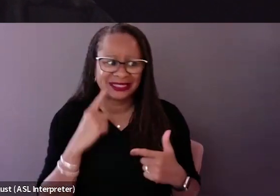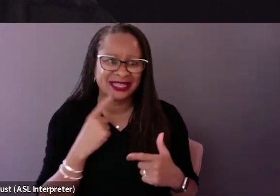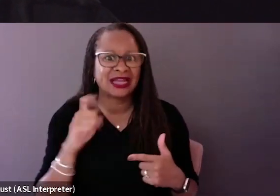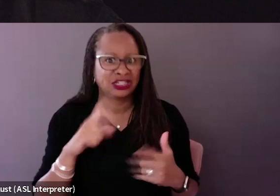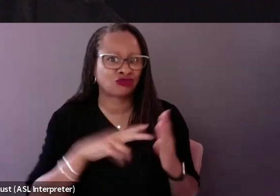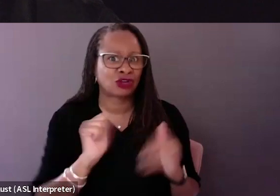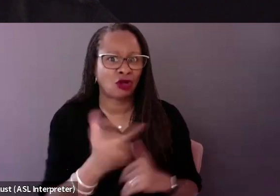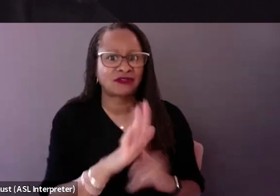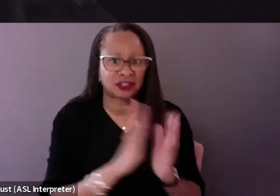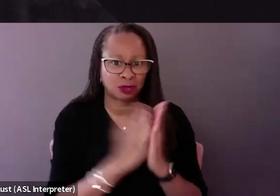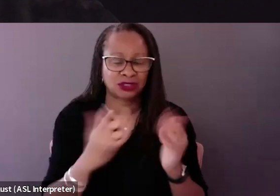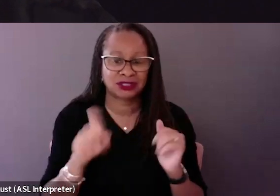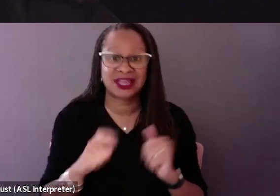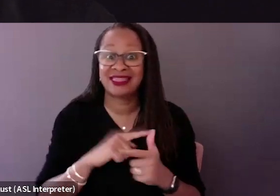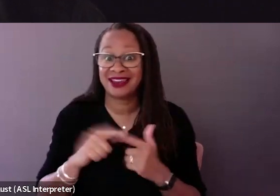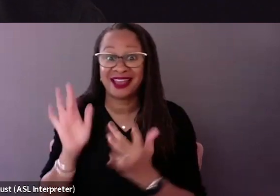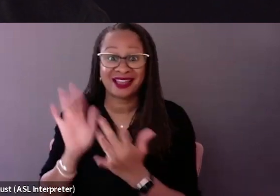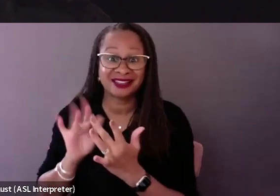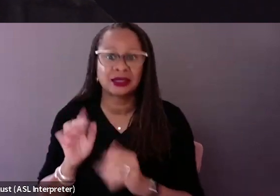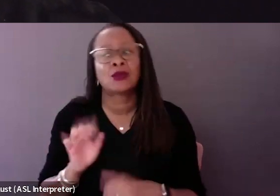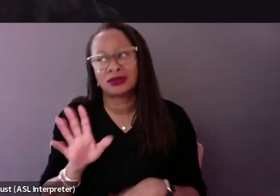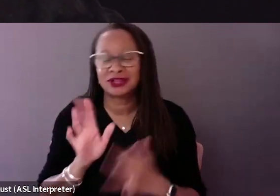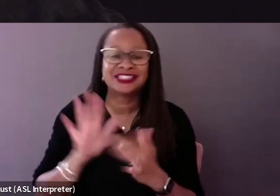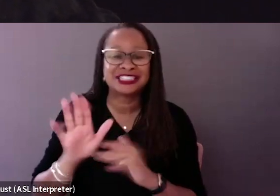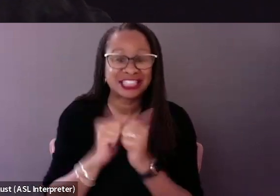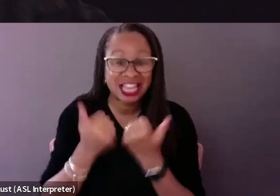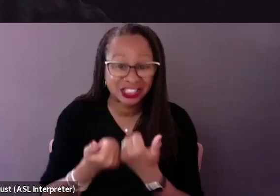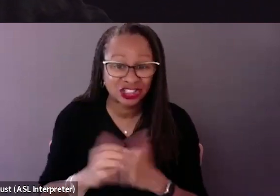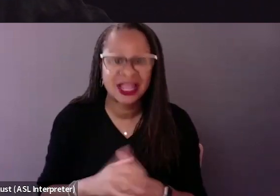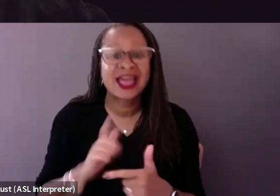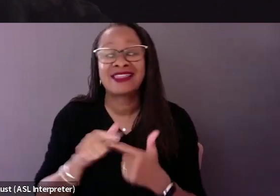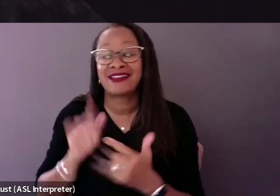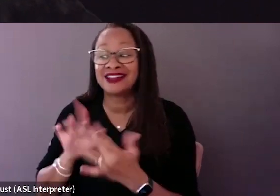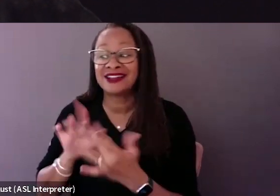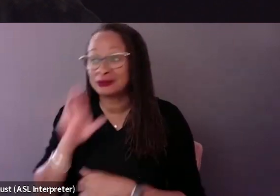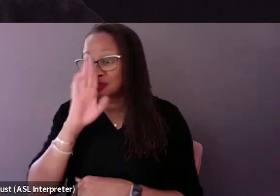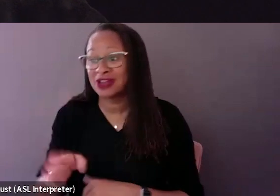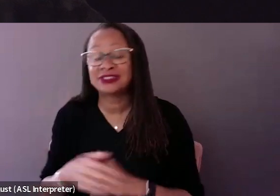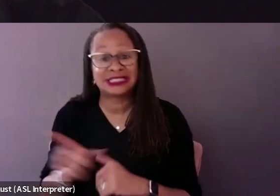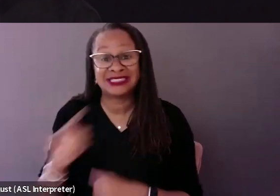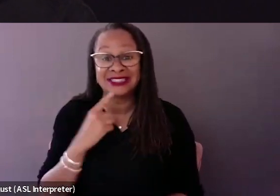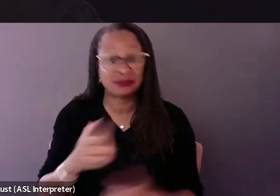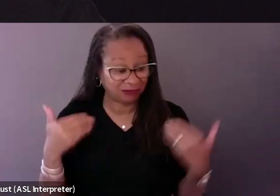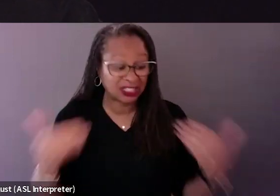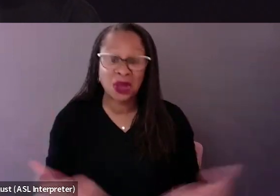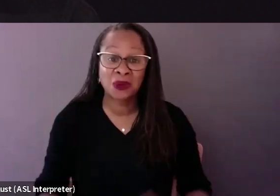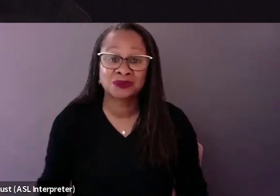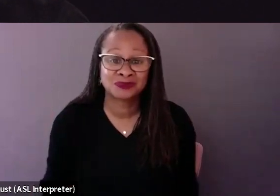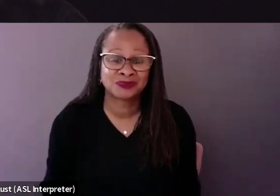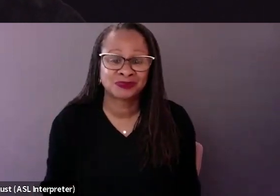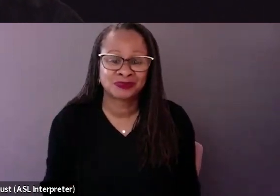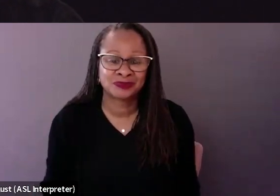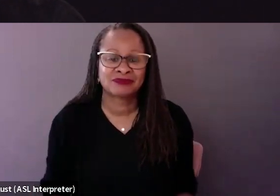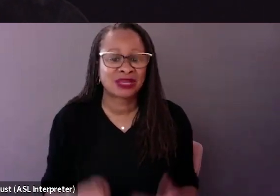then I called him. I called his agent, and then I called him, and then he was like, let's do it. So it